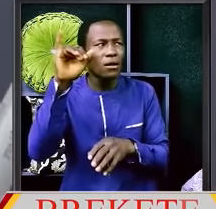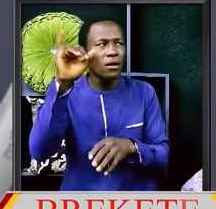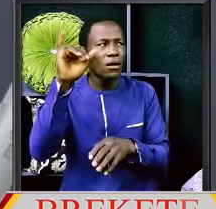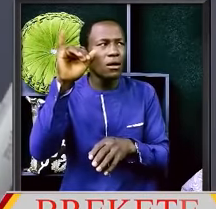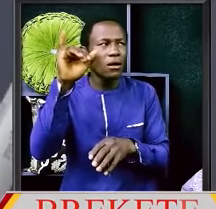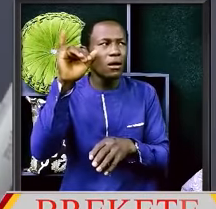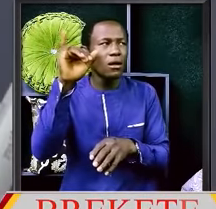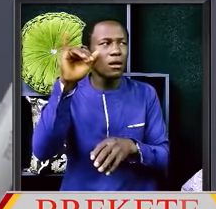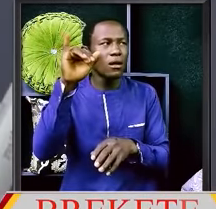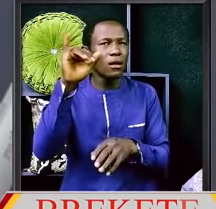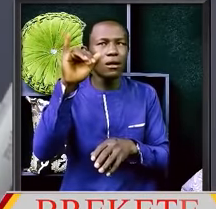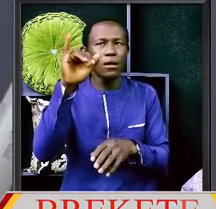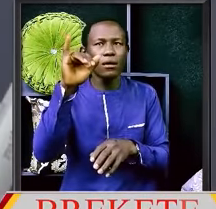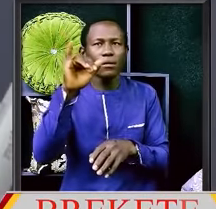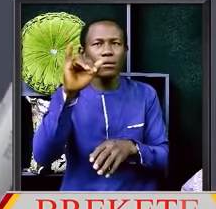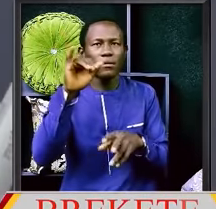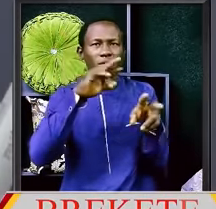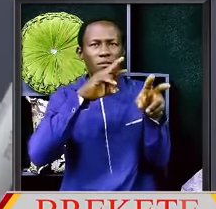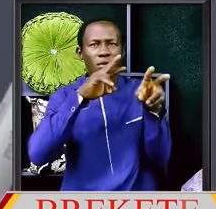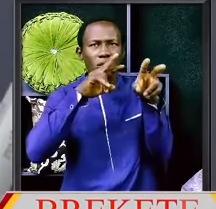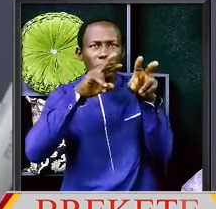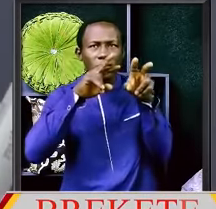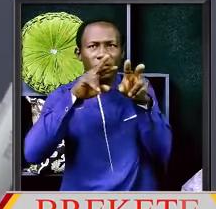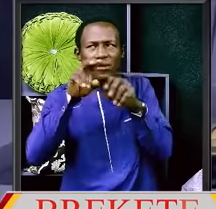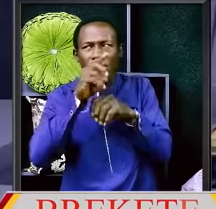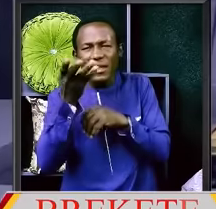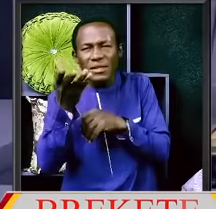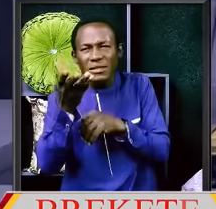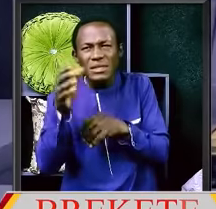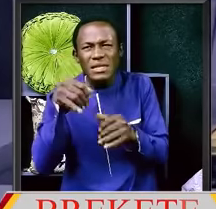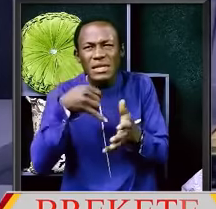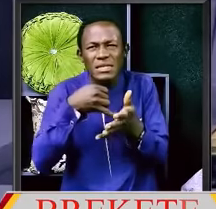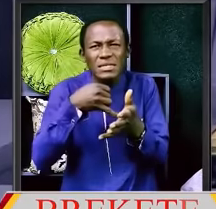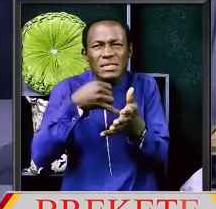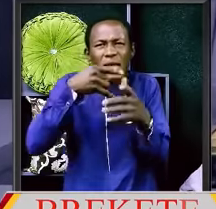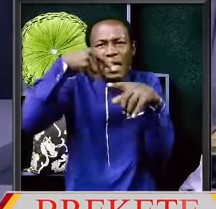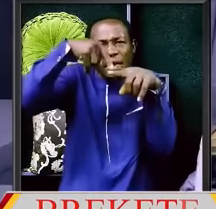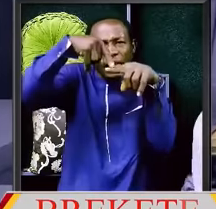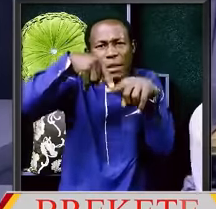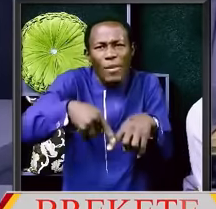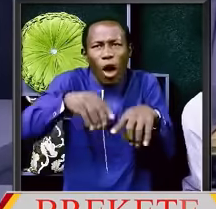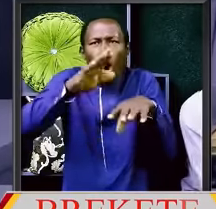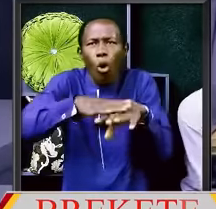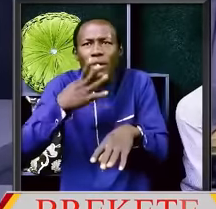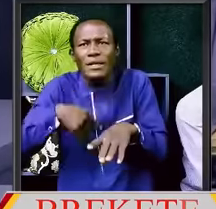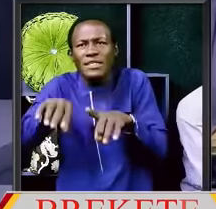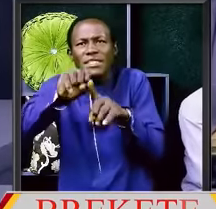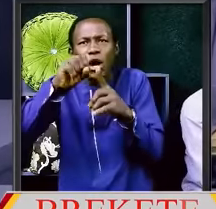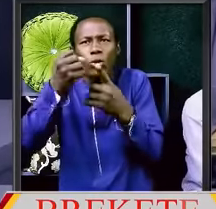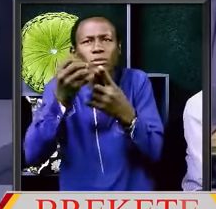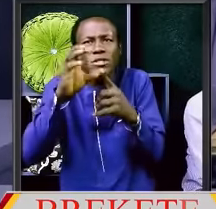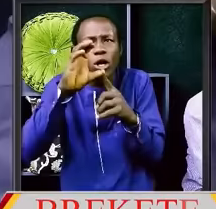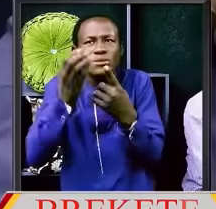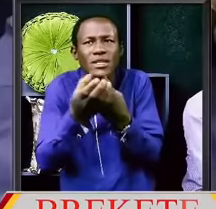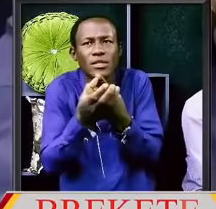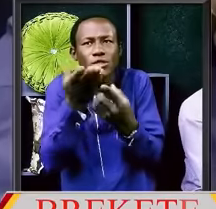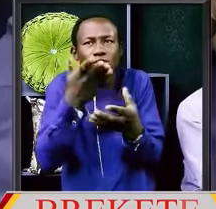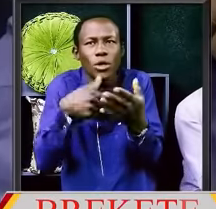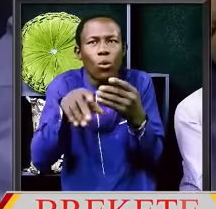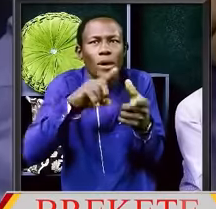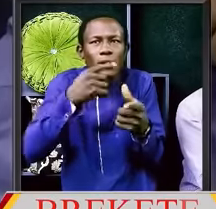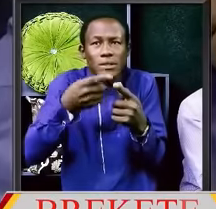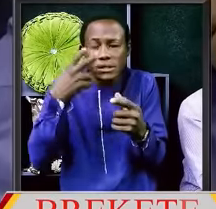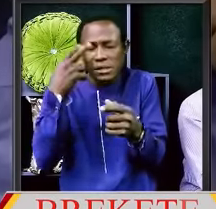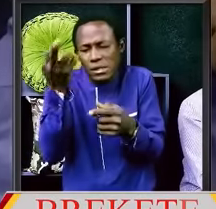according to a consultant, they different. Yes, sir. It depends on the circumstances. Yes, sir. Some self. When they see their loved